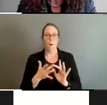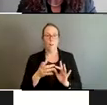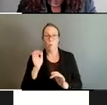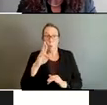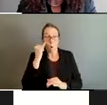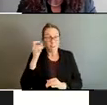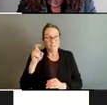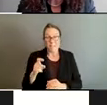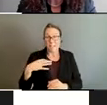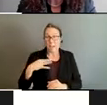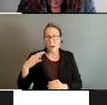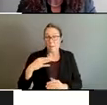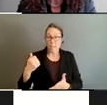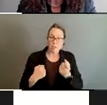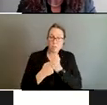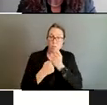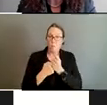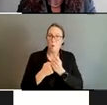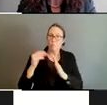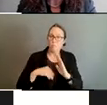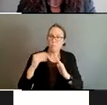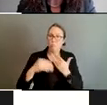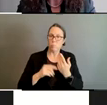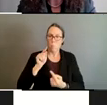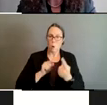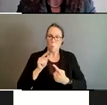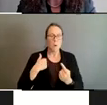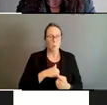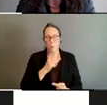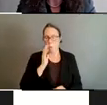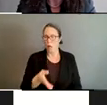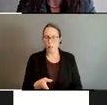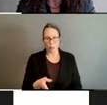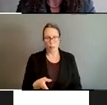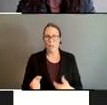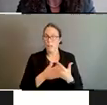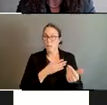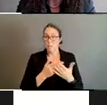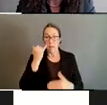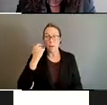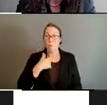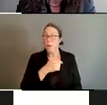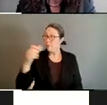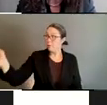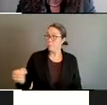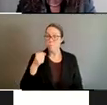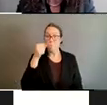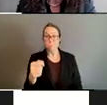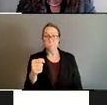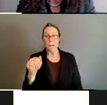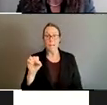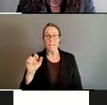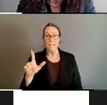one-on-one application process with them, we will do that, whether it's because we need to pull in an ASL interpreter